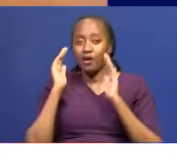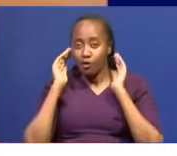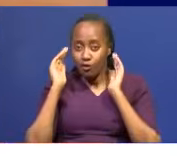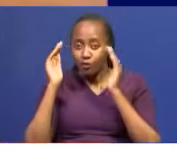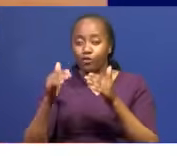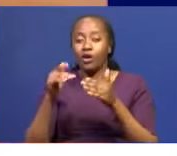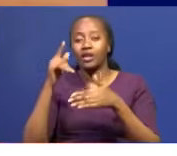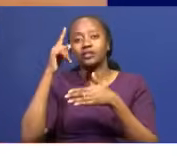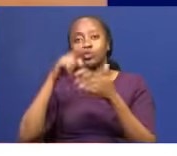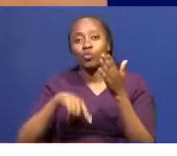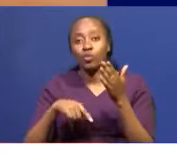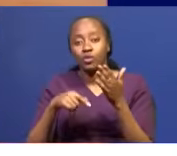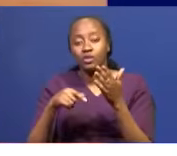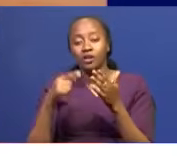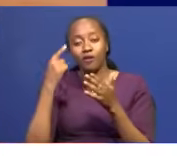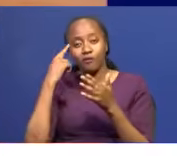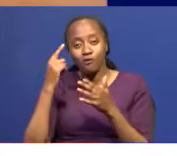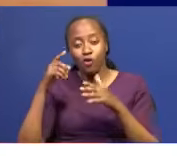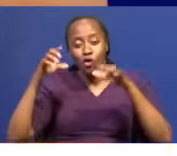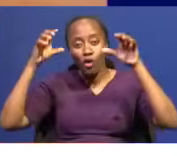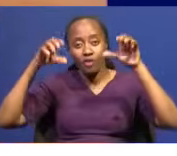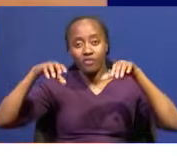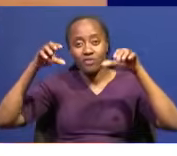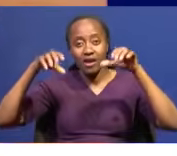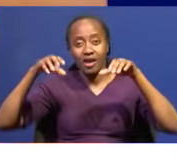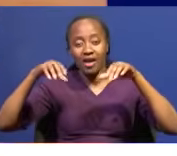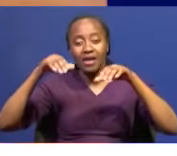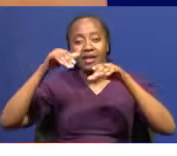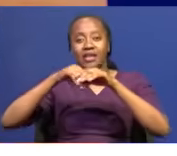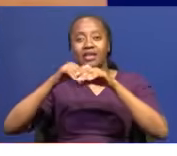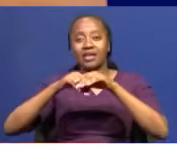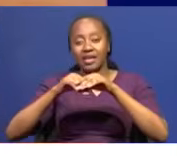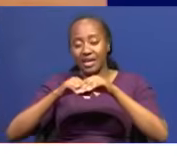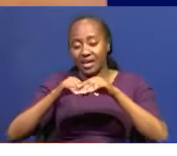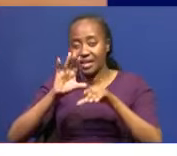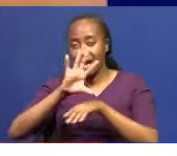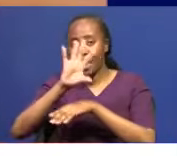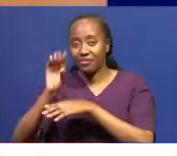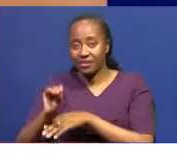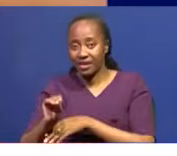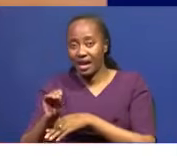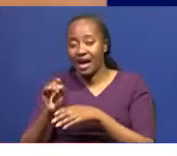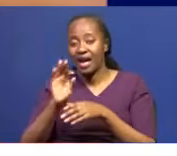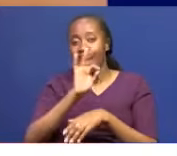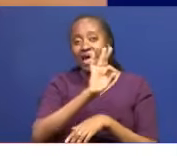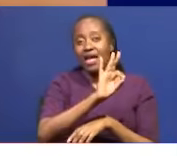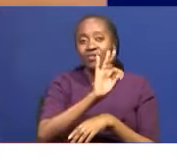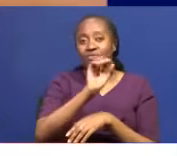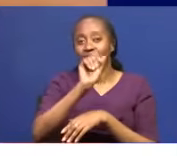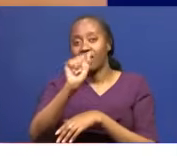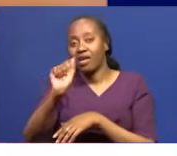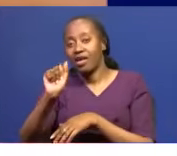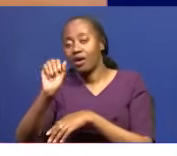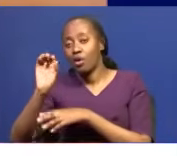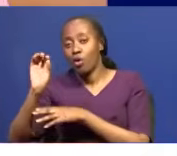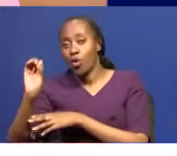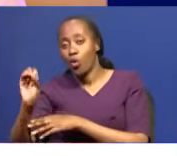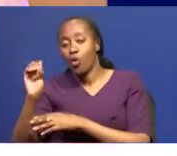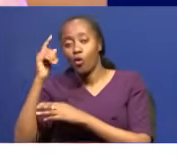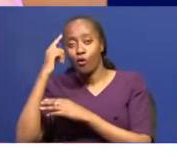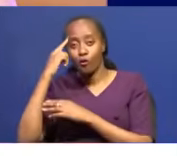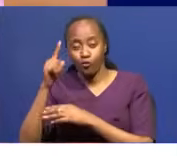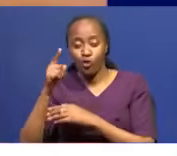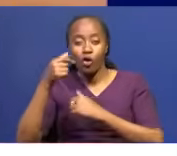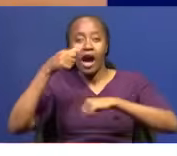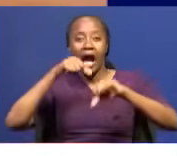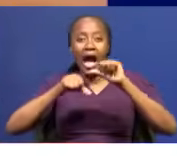another below-average rainy season across the Horn of Africa, FAO is calling for anticipatory actions